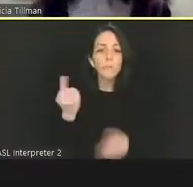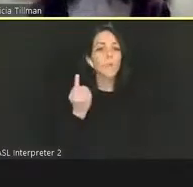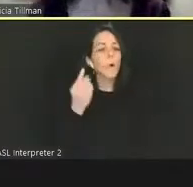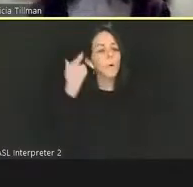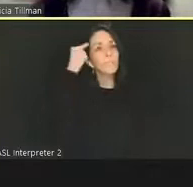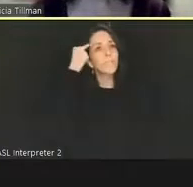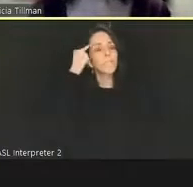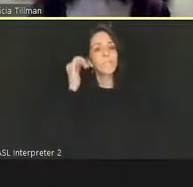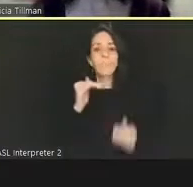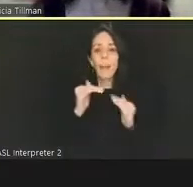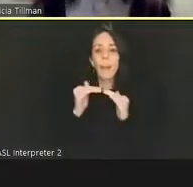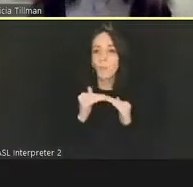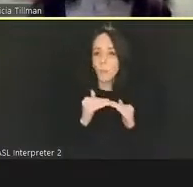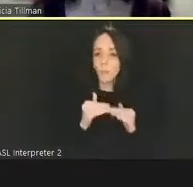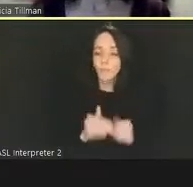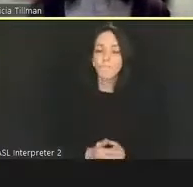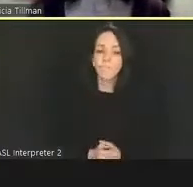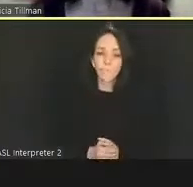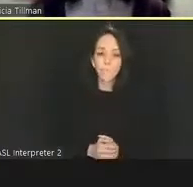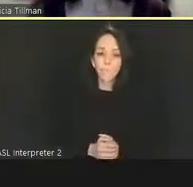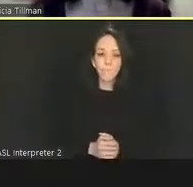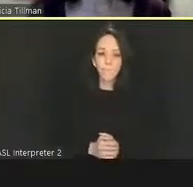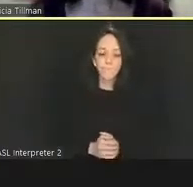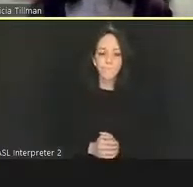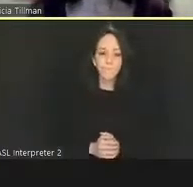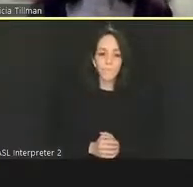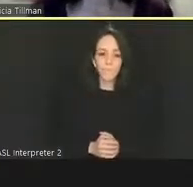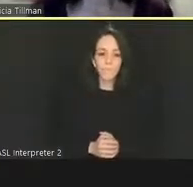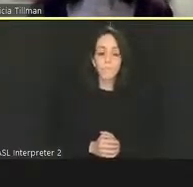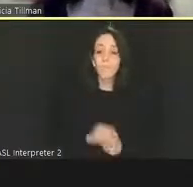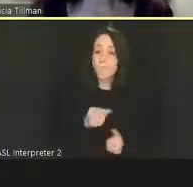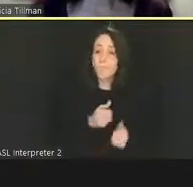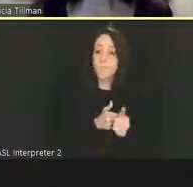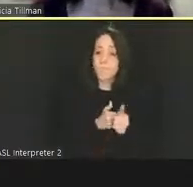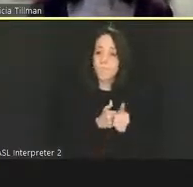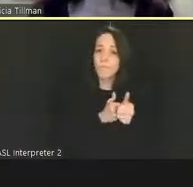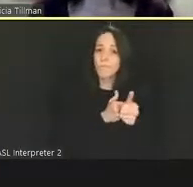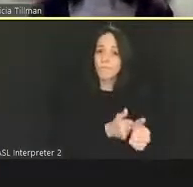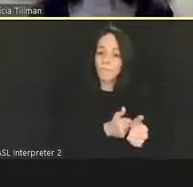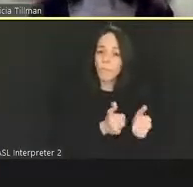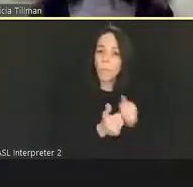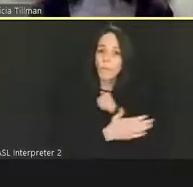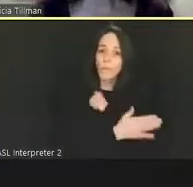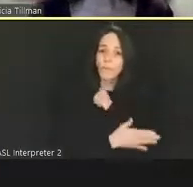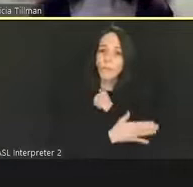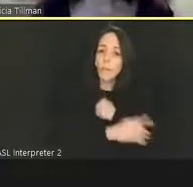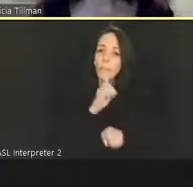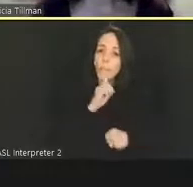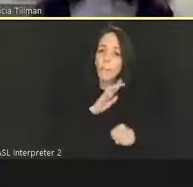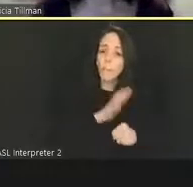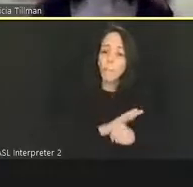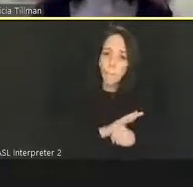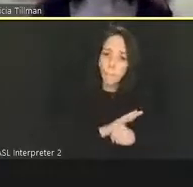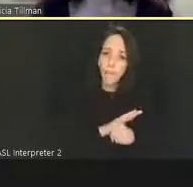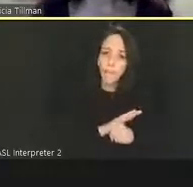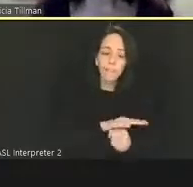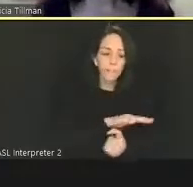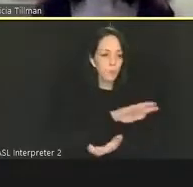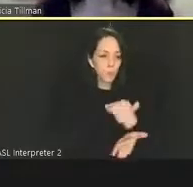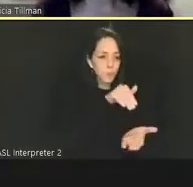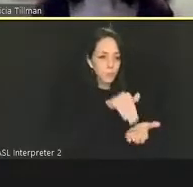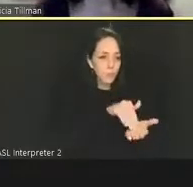decision-making. This aligns with our county commitment, as I mentioned, to center and